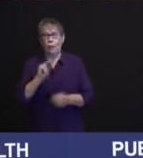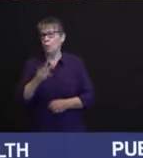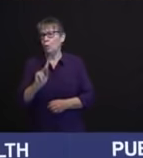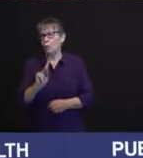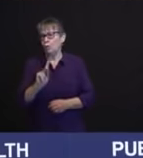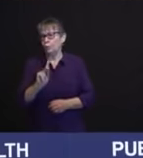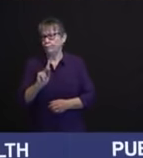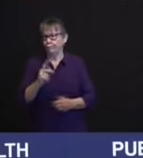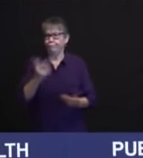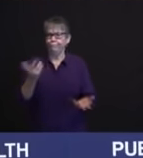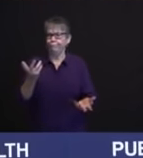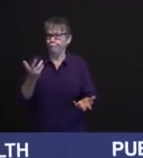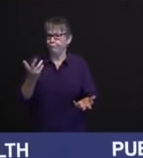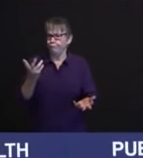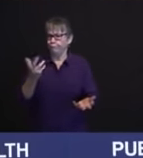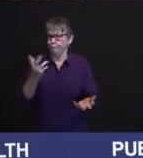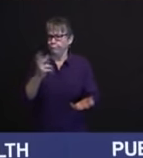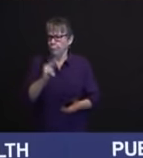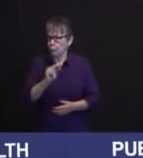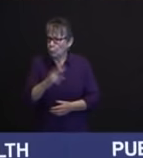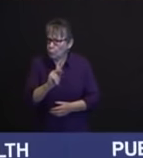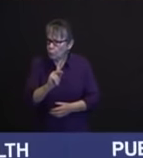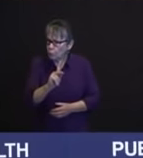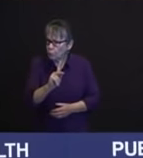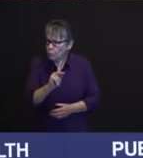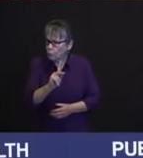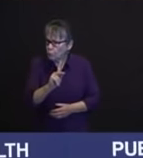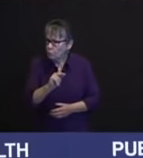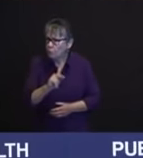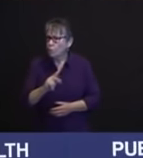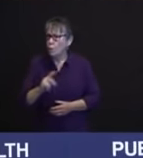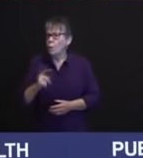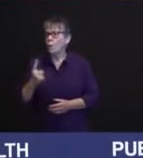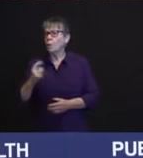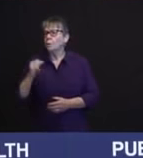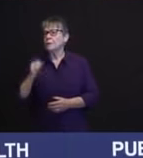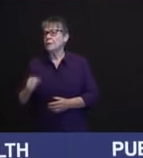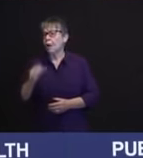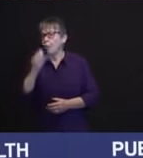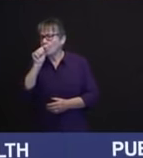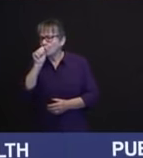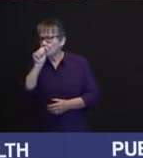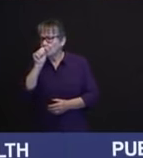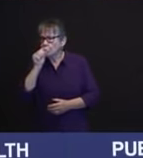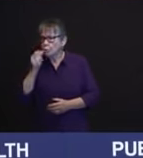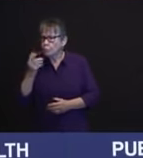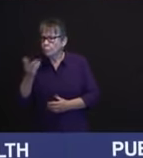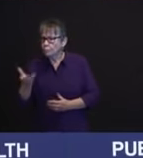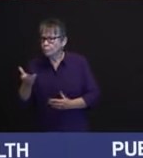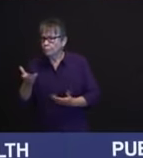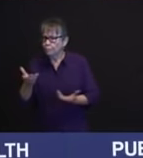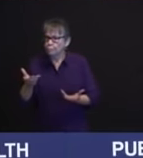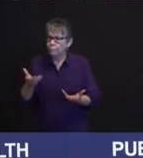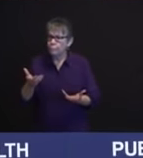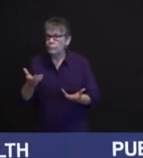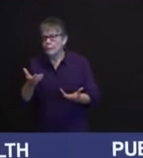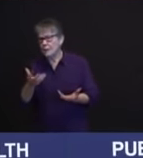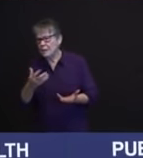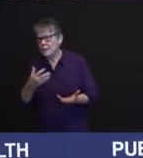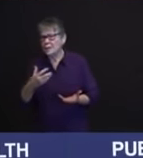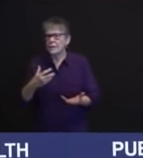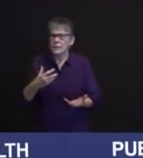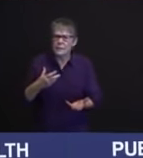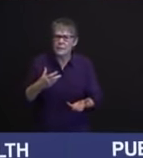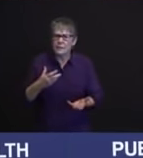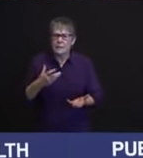throughout Newark. 1 was in South Orange, issued by South Orange Police Department. We also had our ABC